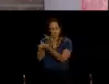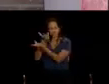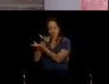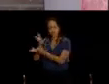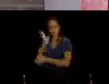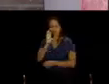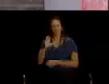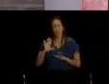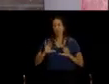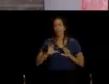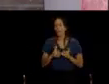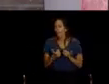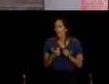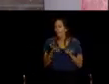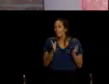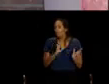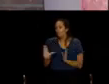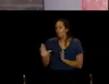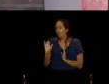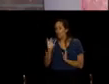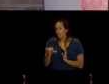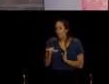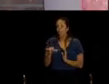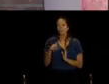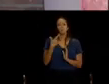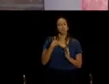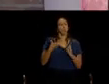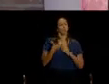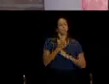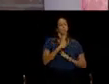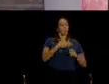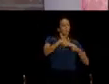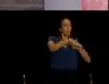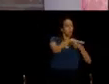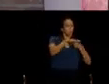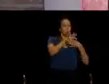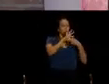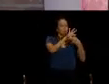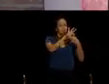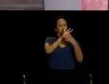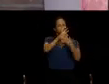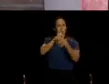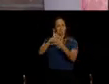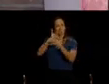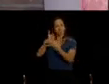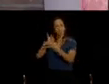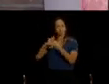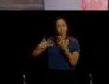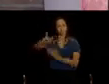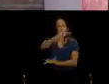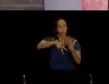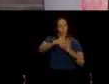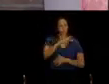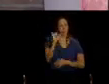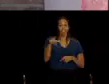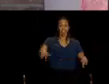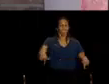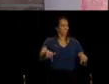we do this is really through our local and meaningful relationships, like with the Family